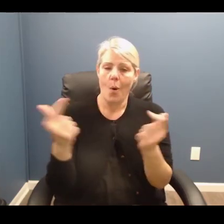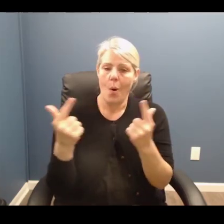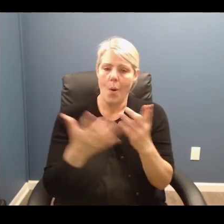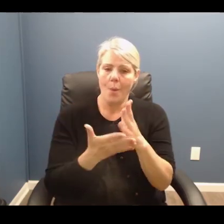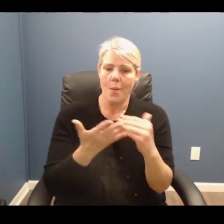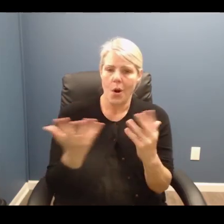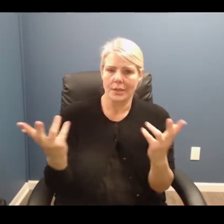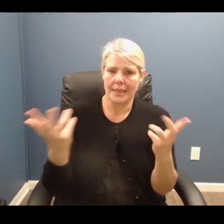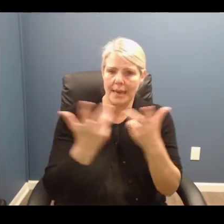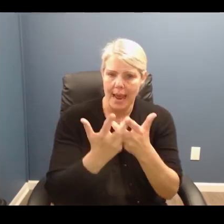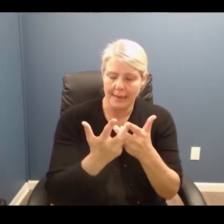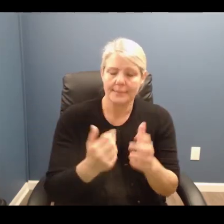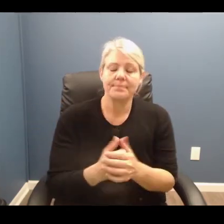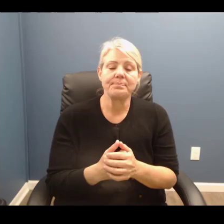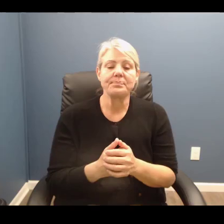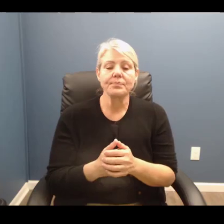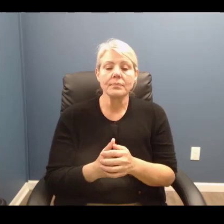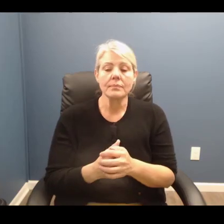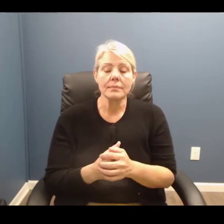connect.